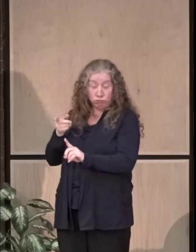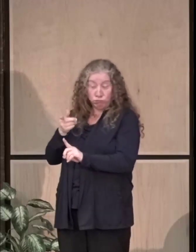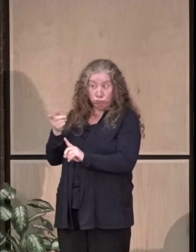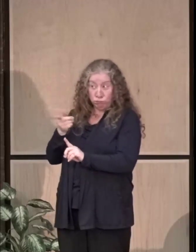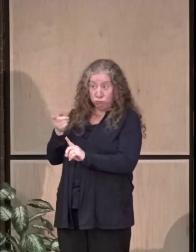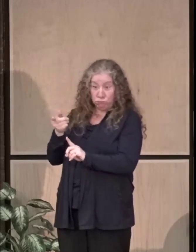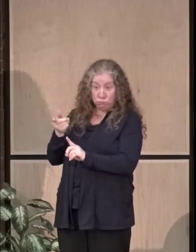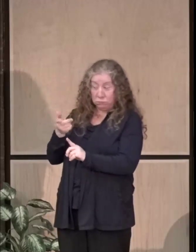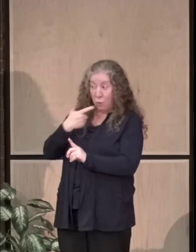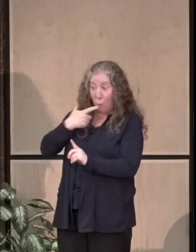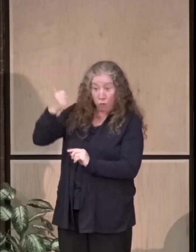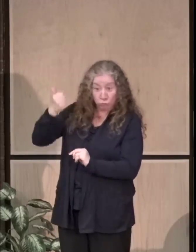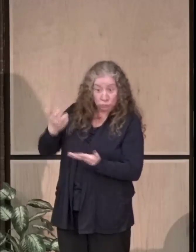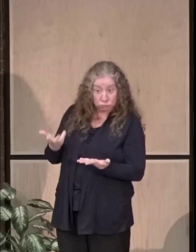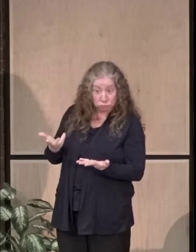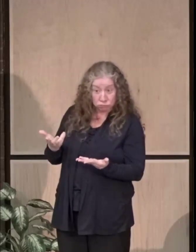elderly?